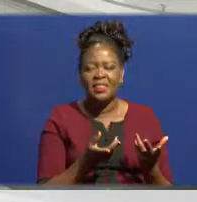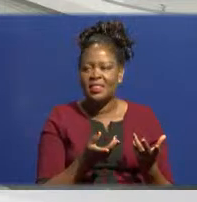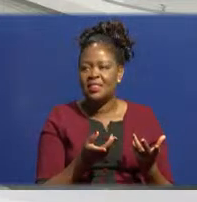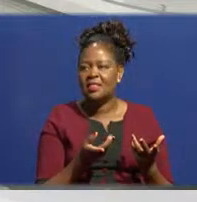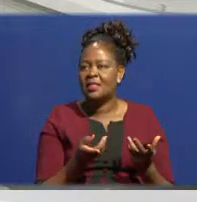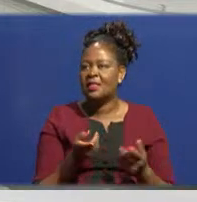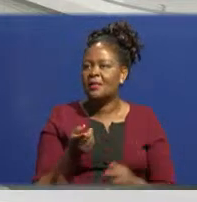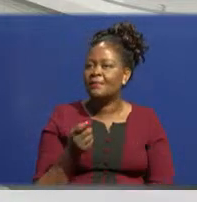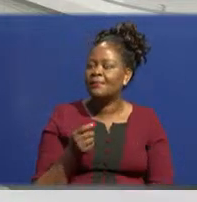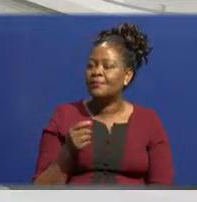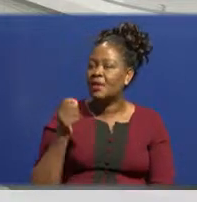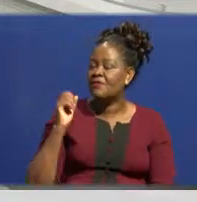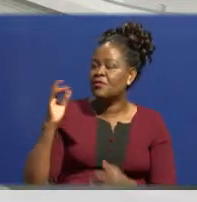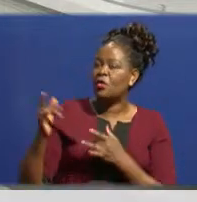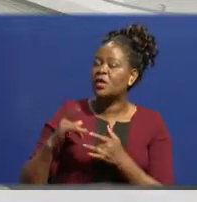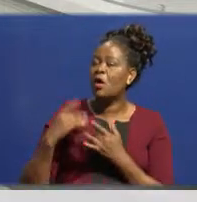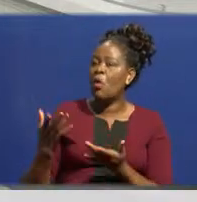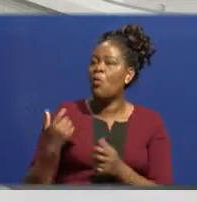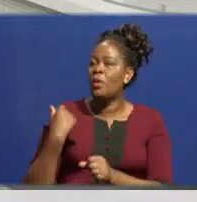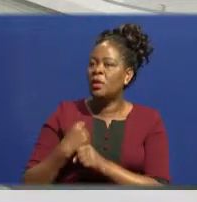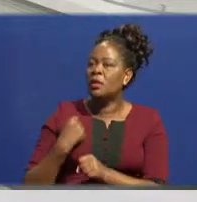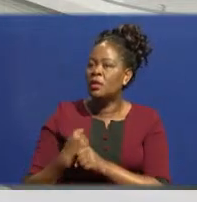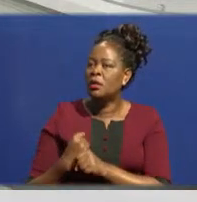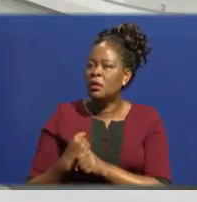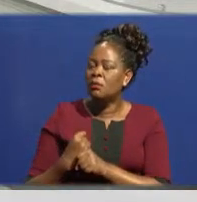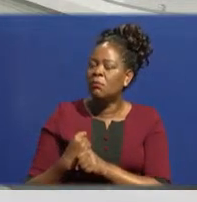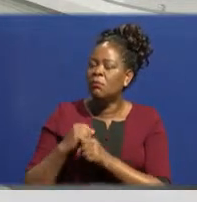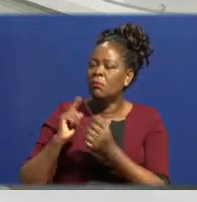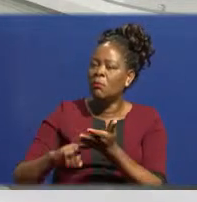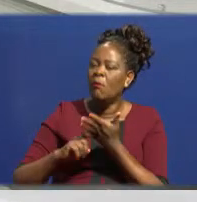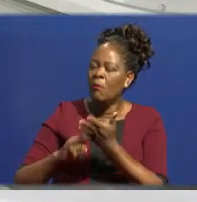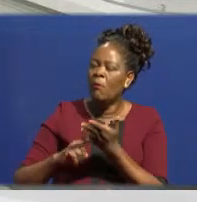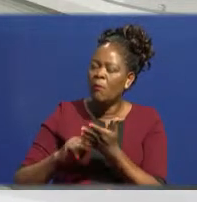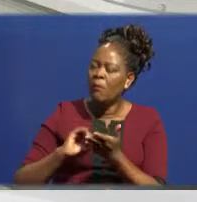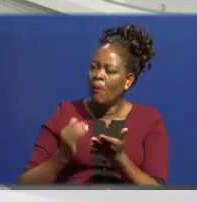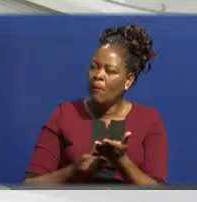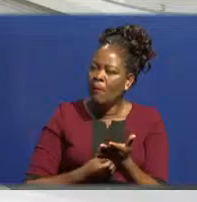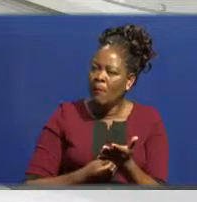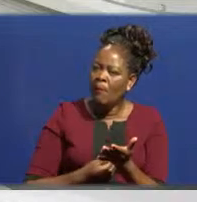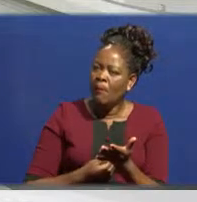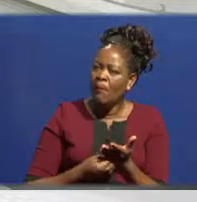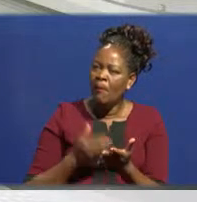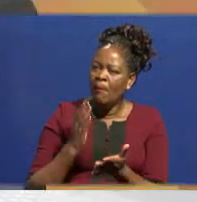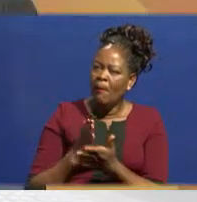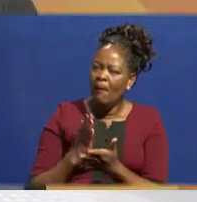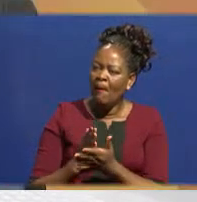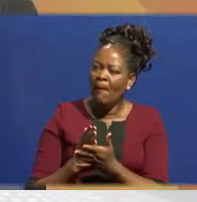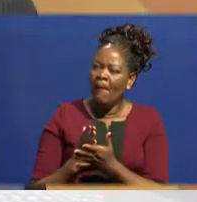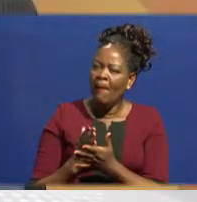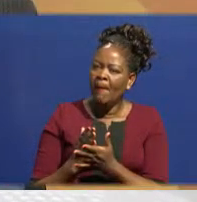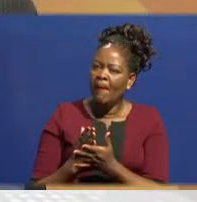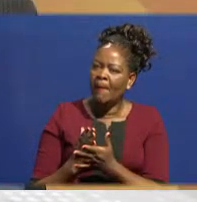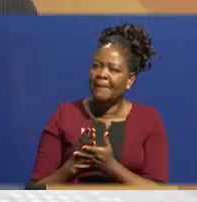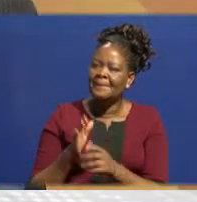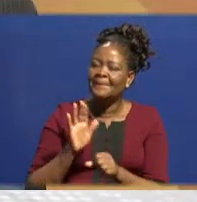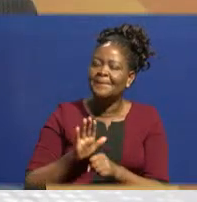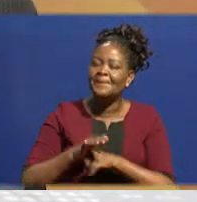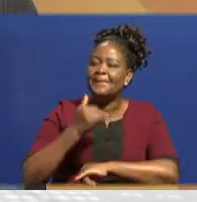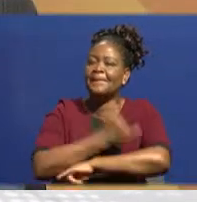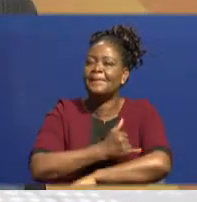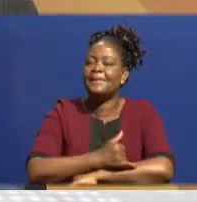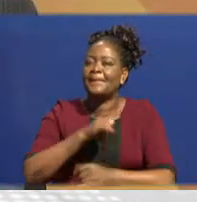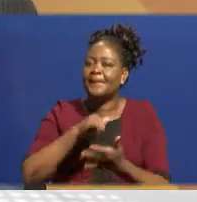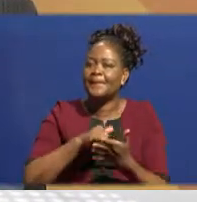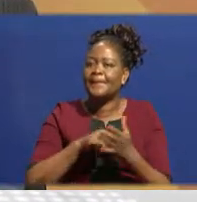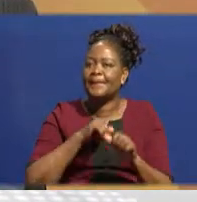at the way we conducted the dialogue committee, actually, so many institutions were involved